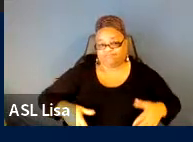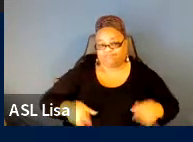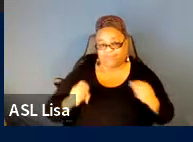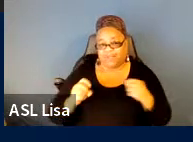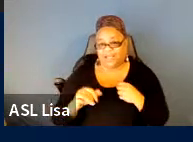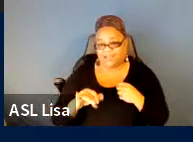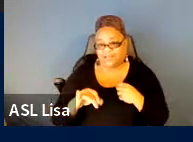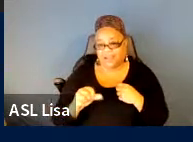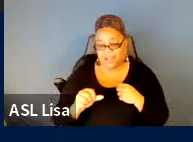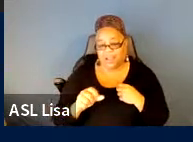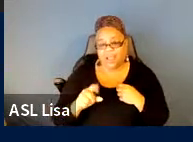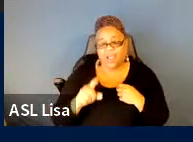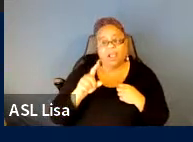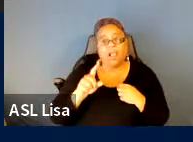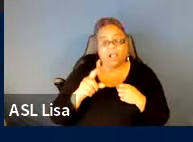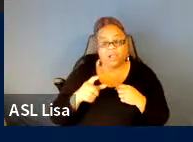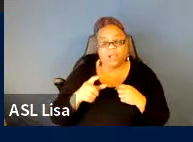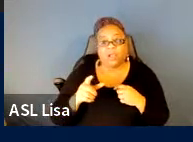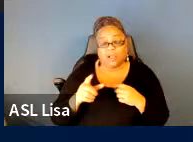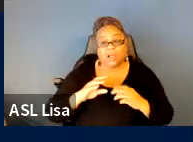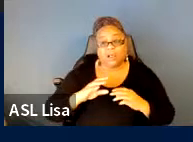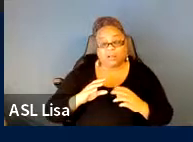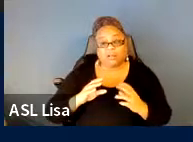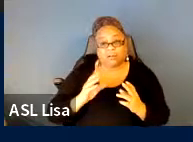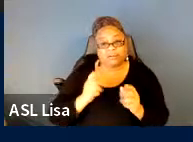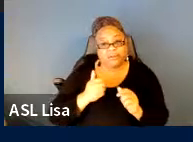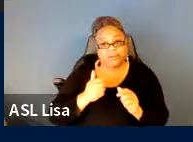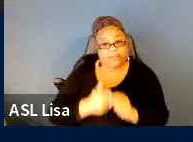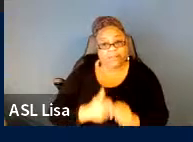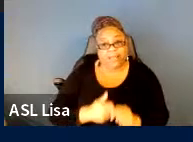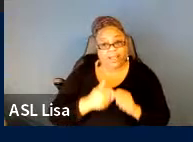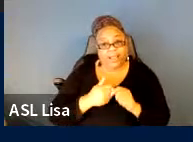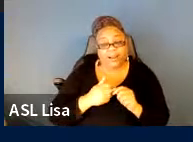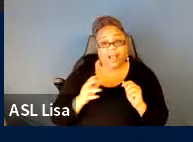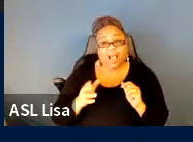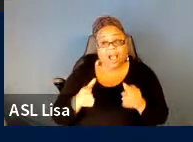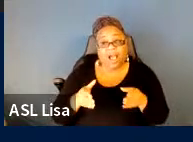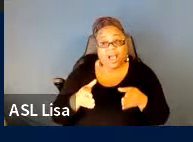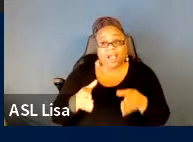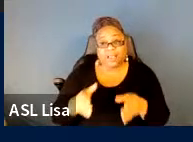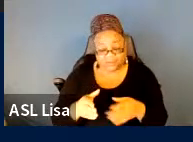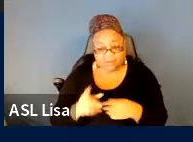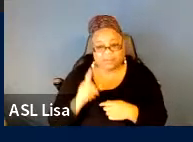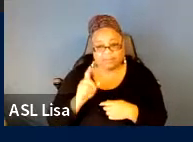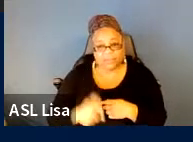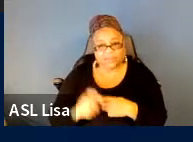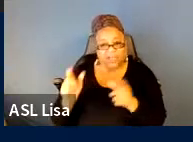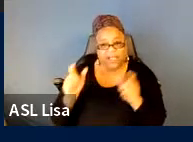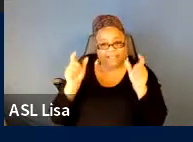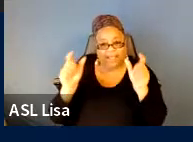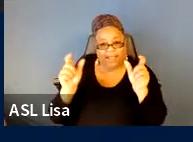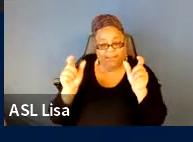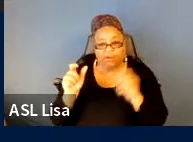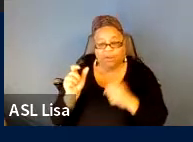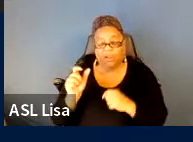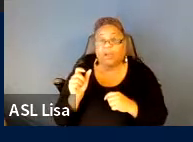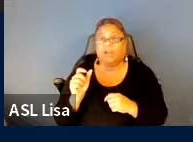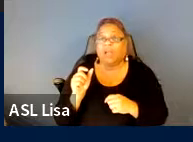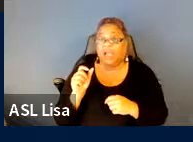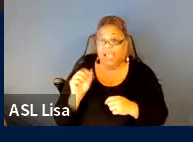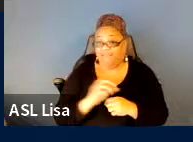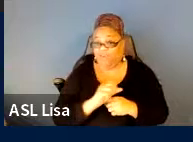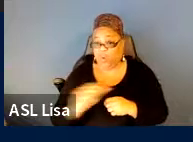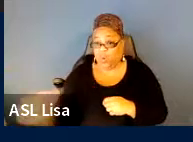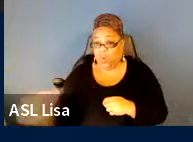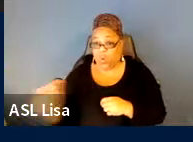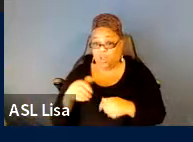by the ISA unless all aisles serving the same function are accessible. The sign indicating accessibility